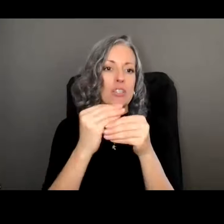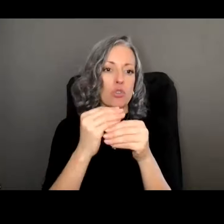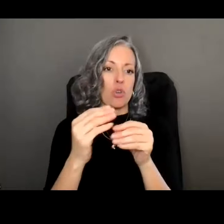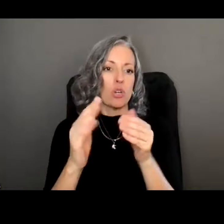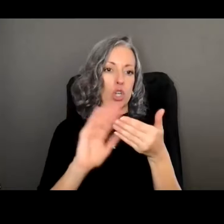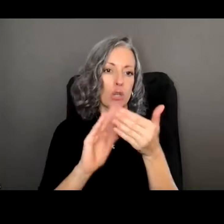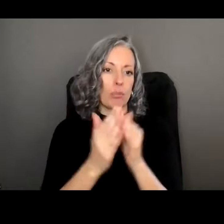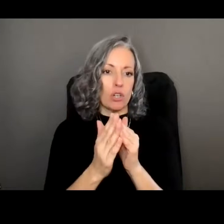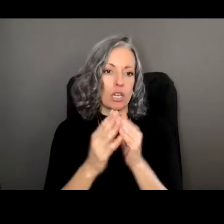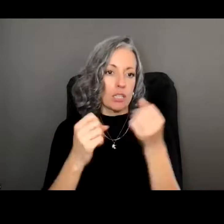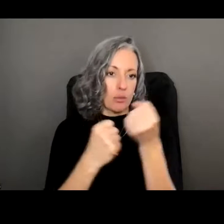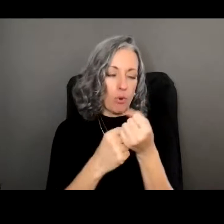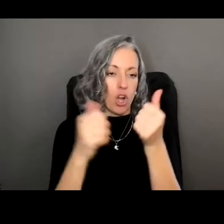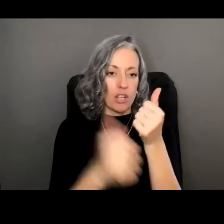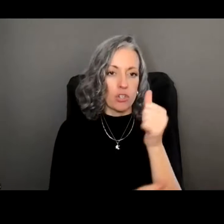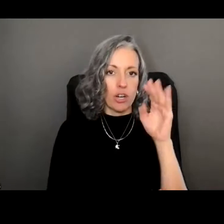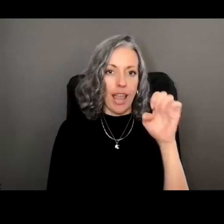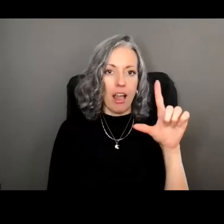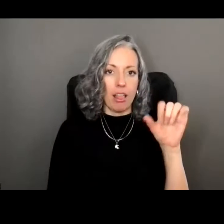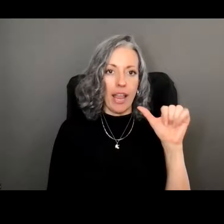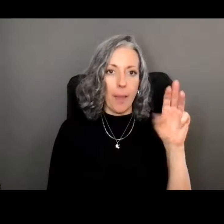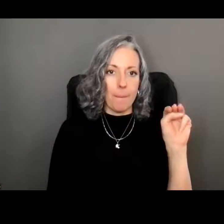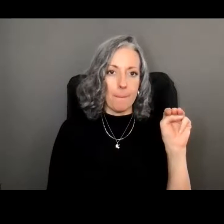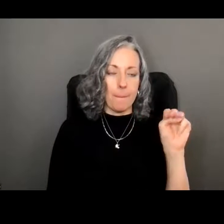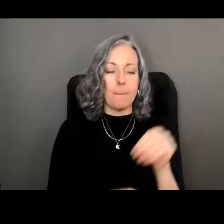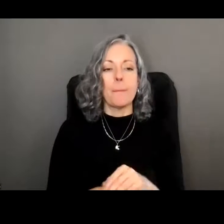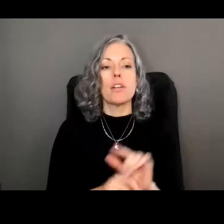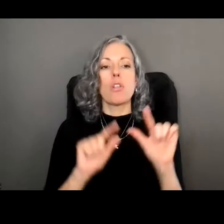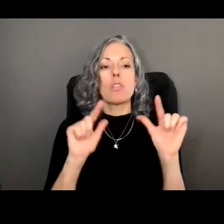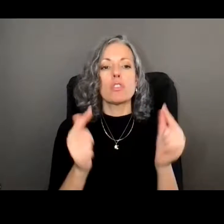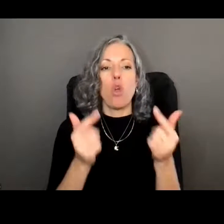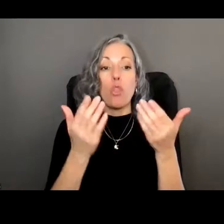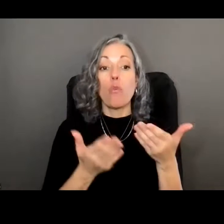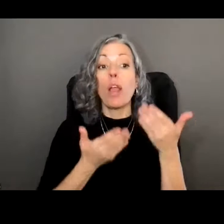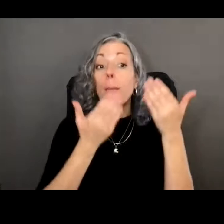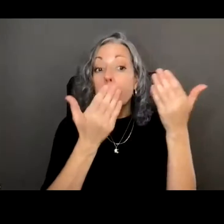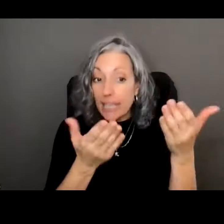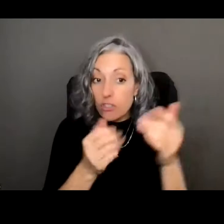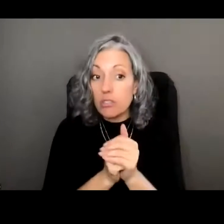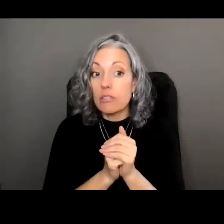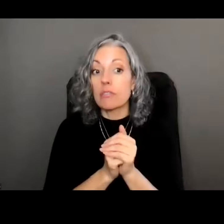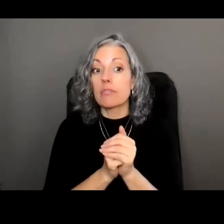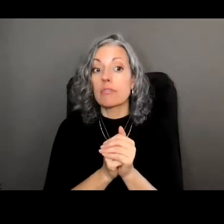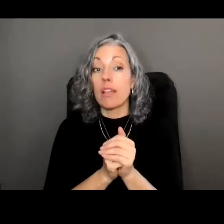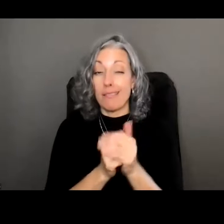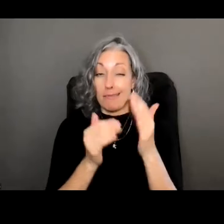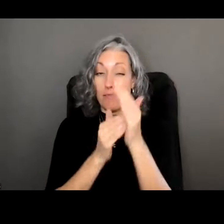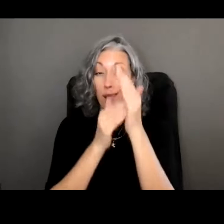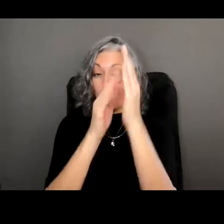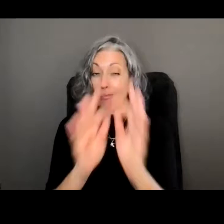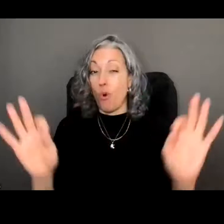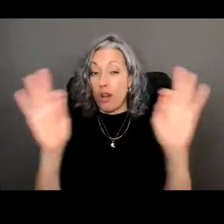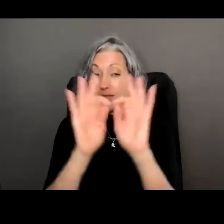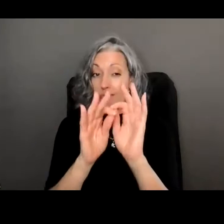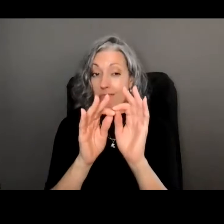under CalAIM. So these are the recommendations we prioritize. Would love